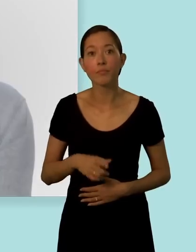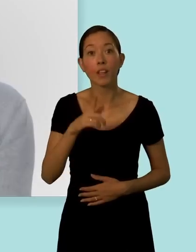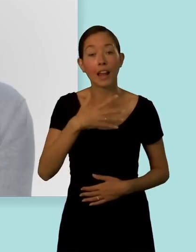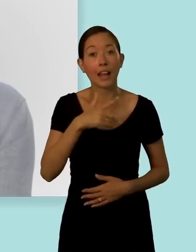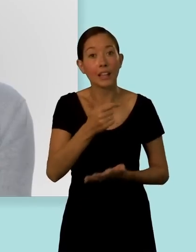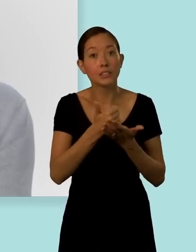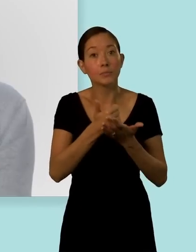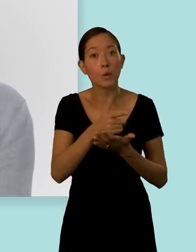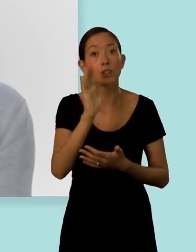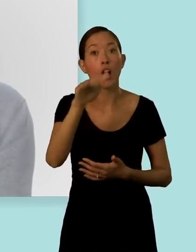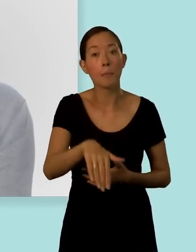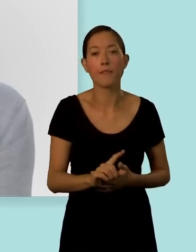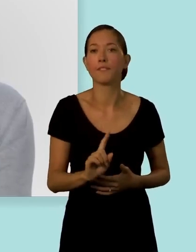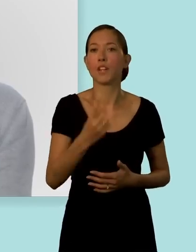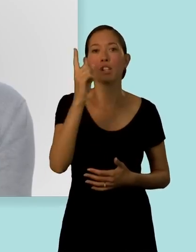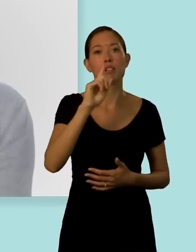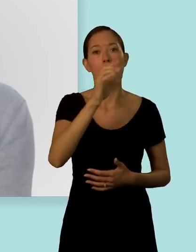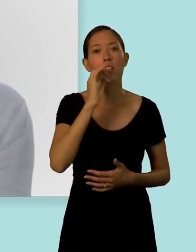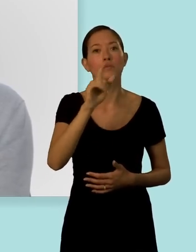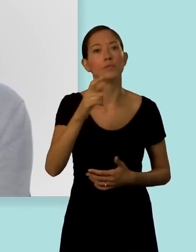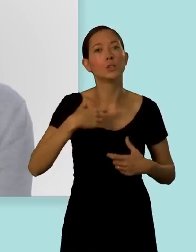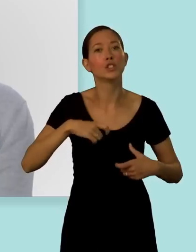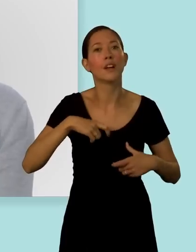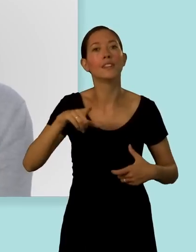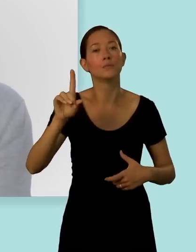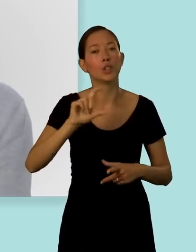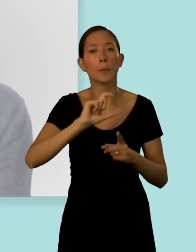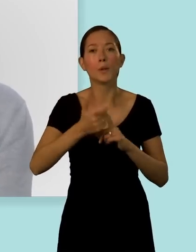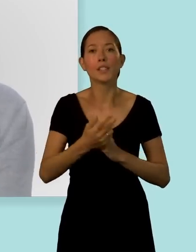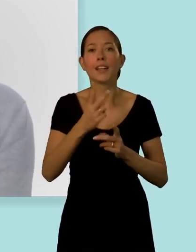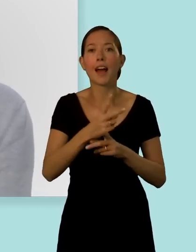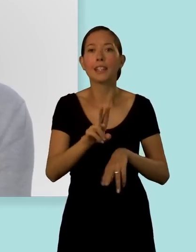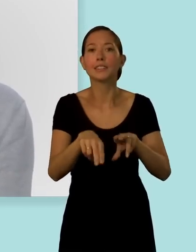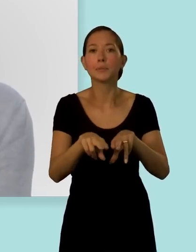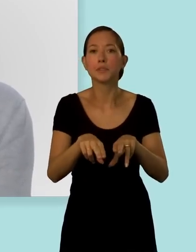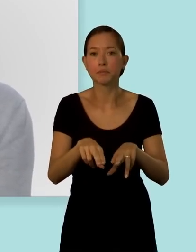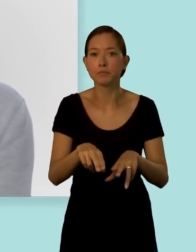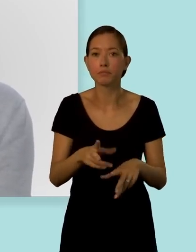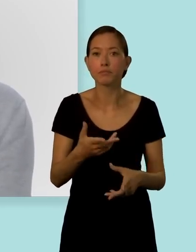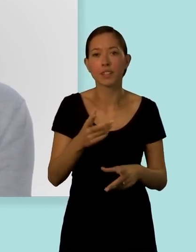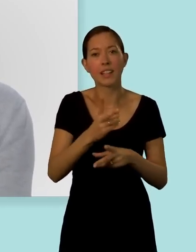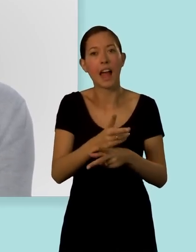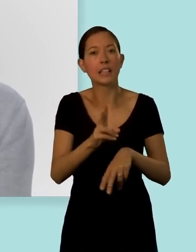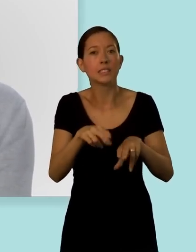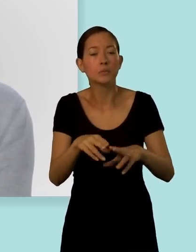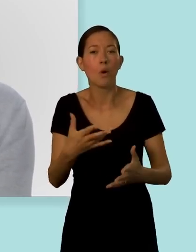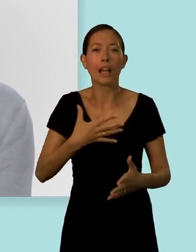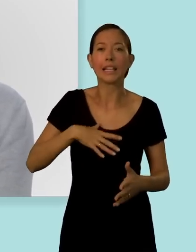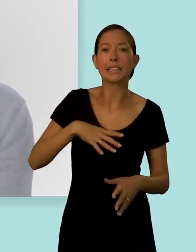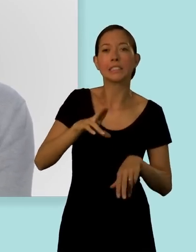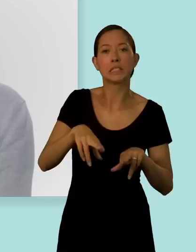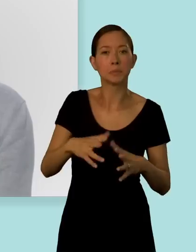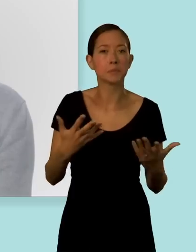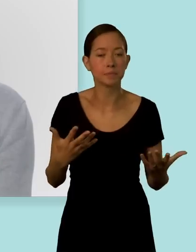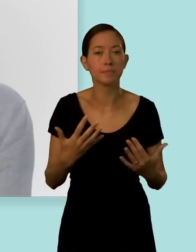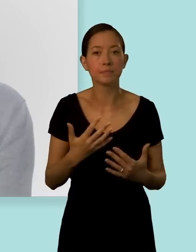If you need support at home, the first step is to ask social services for a community care assessment, sometimes called a care assessment or